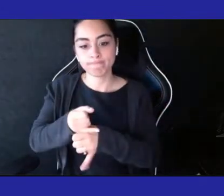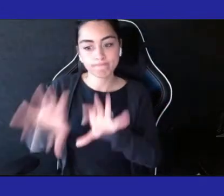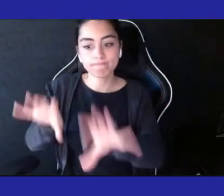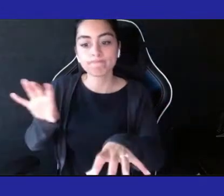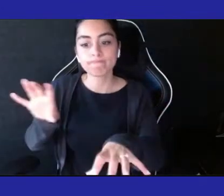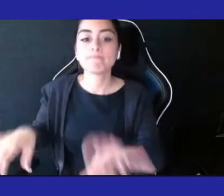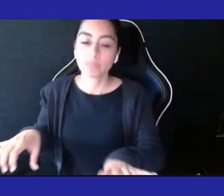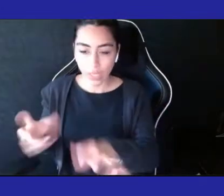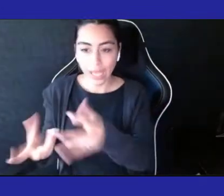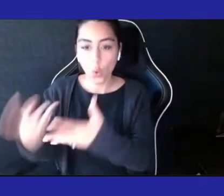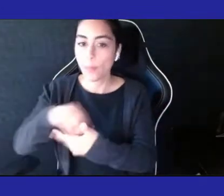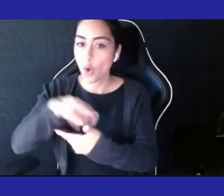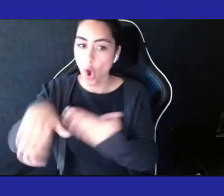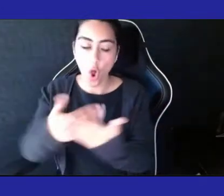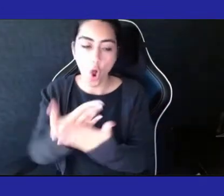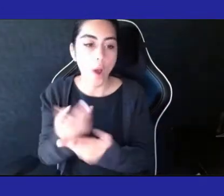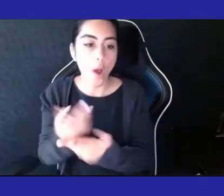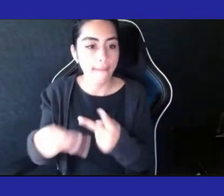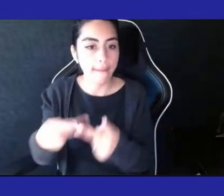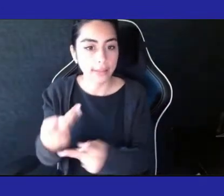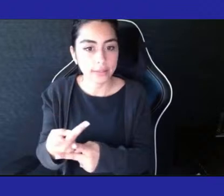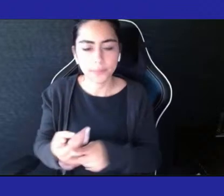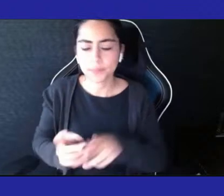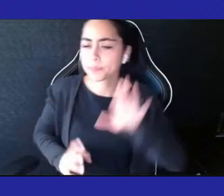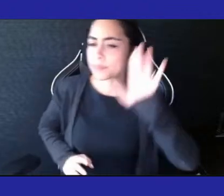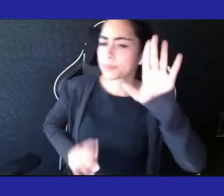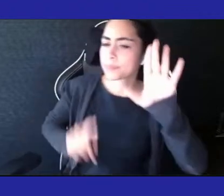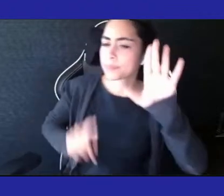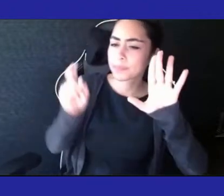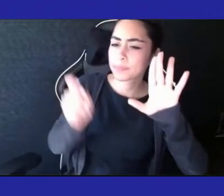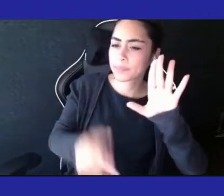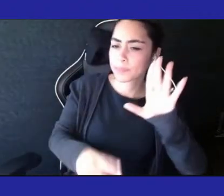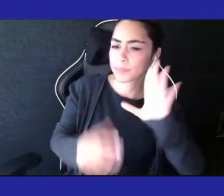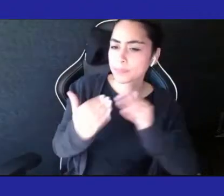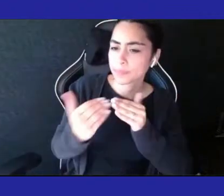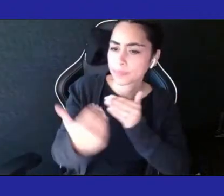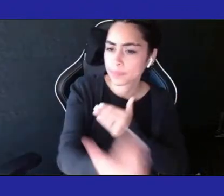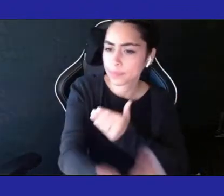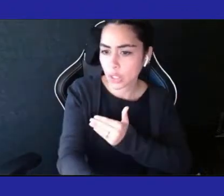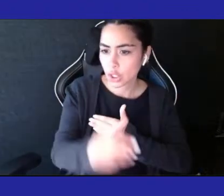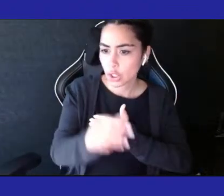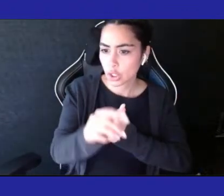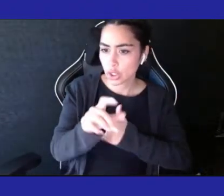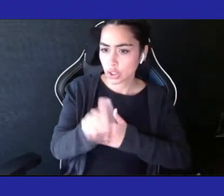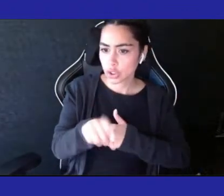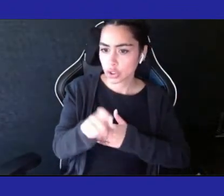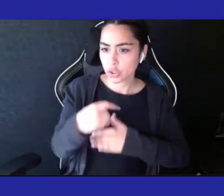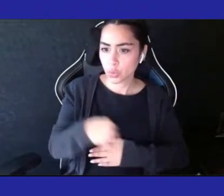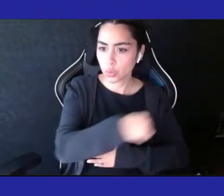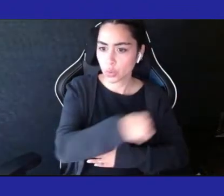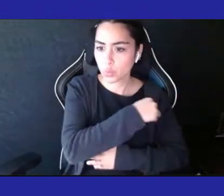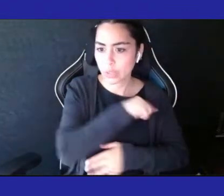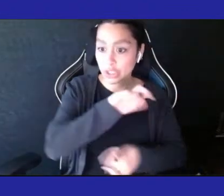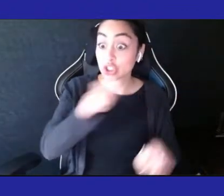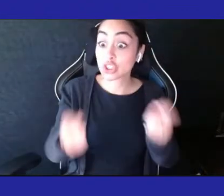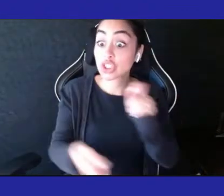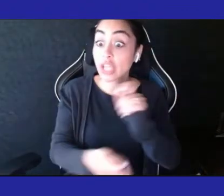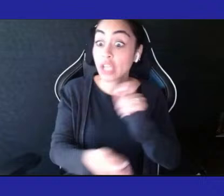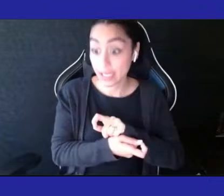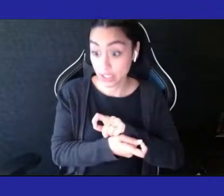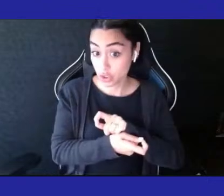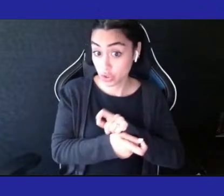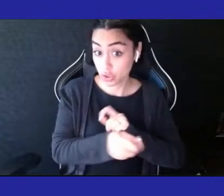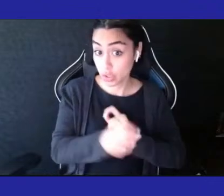Right? Eric, but that raises the question going forward, should we change the metric? Or break it down. Because we could,